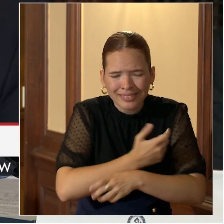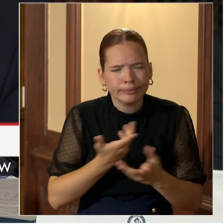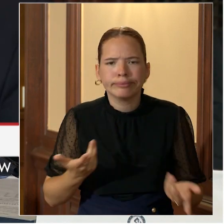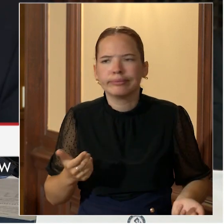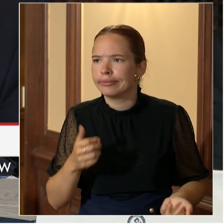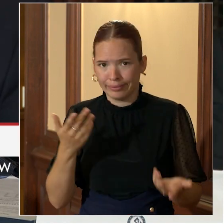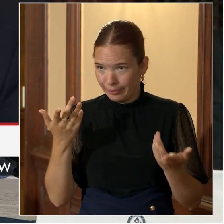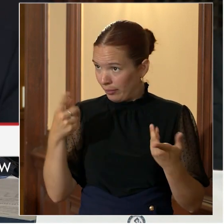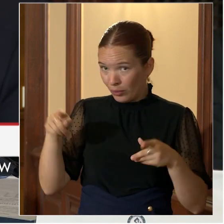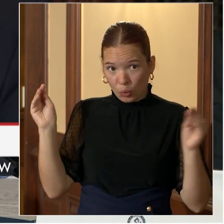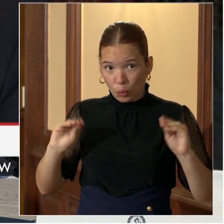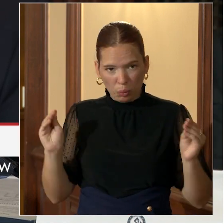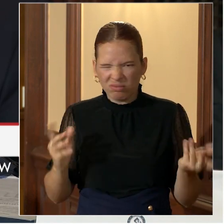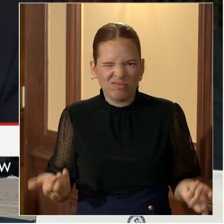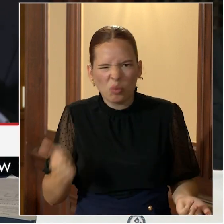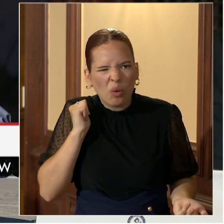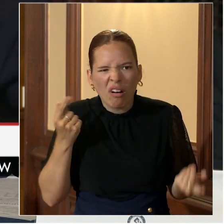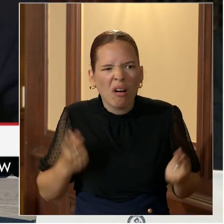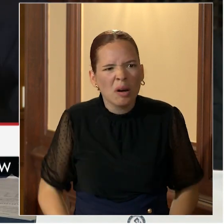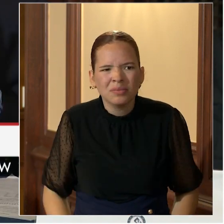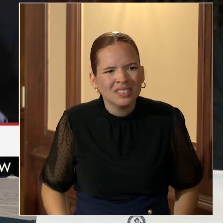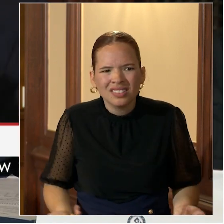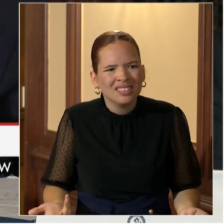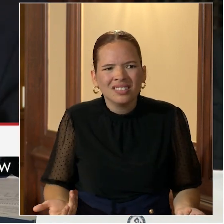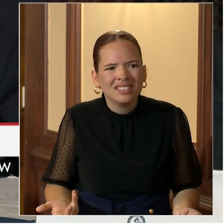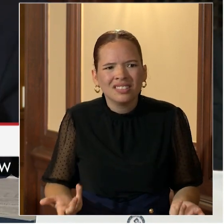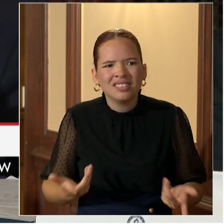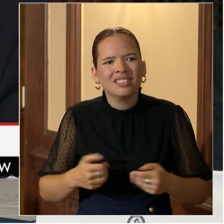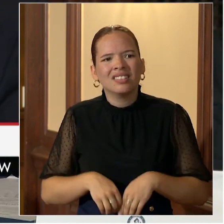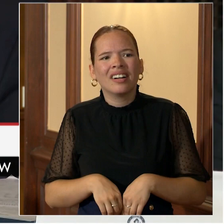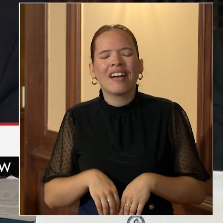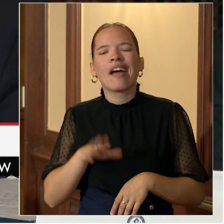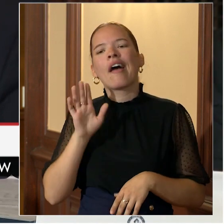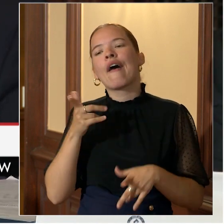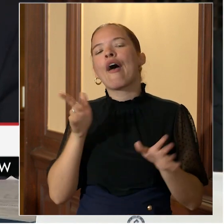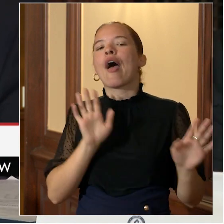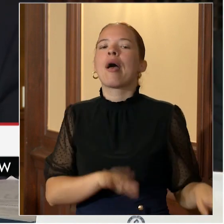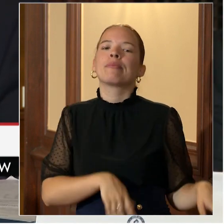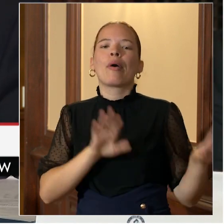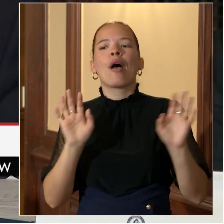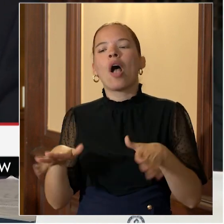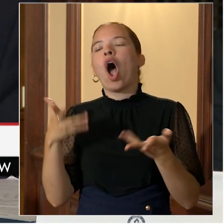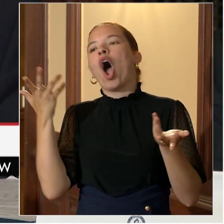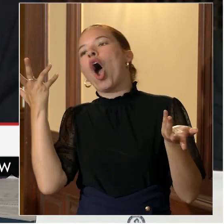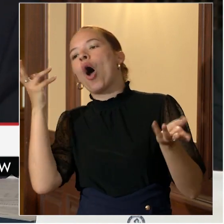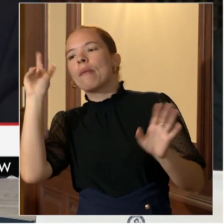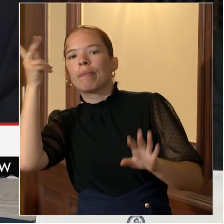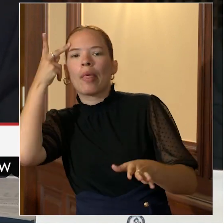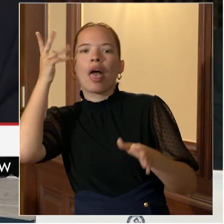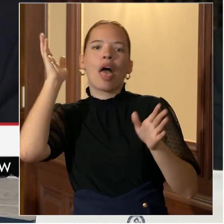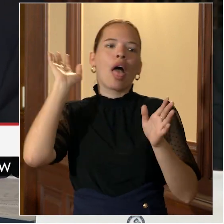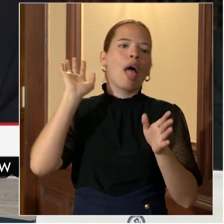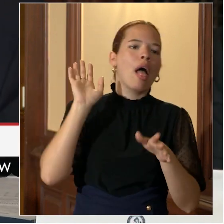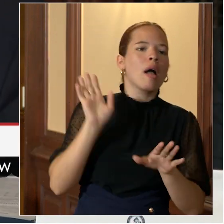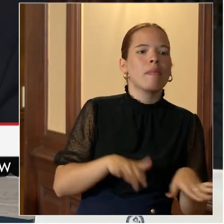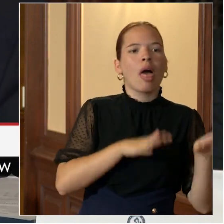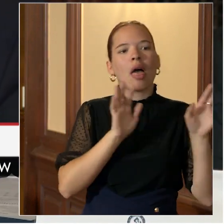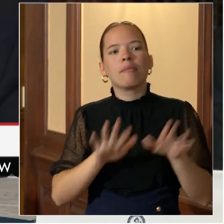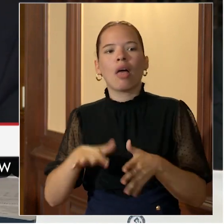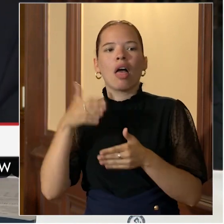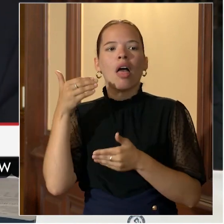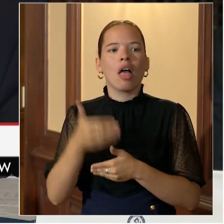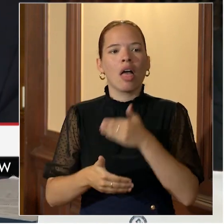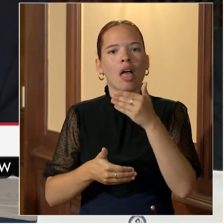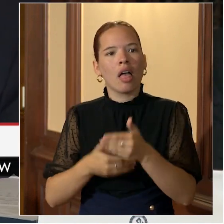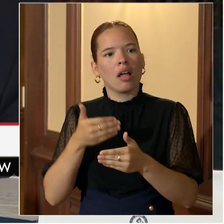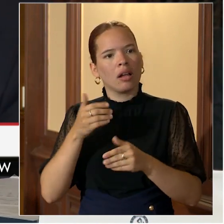we're making is not appropriate. I'm sorry, it's a budget hearing, I know that. But since we're on the budget, let me tell you that I came up